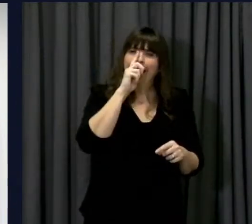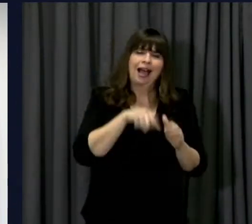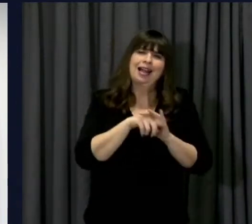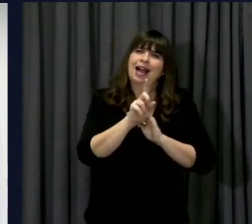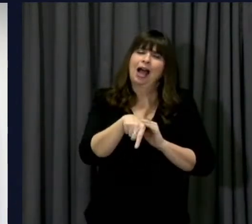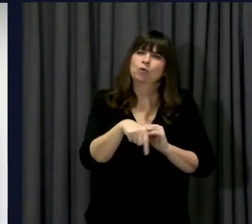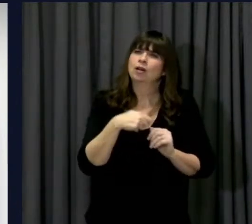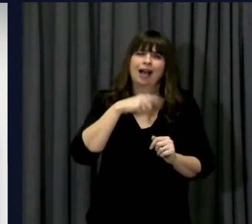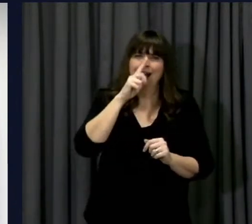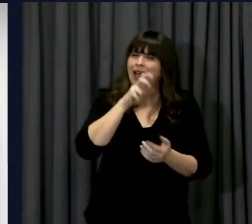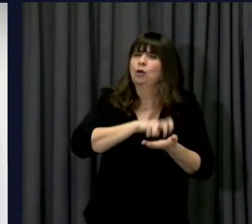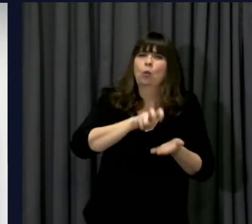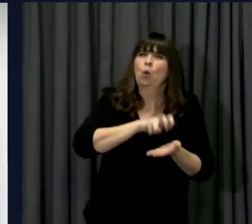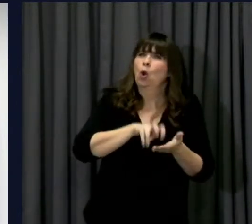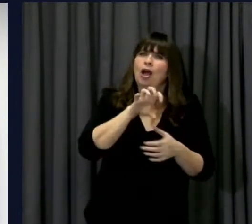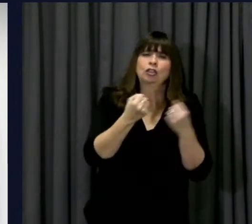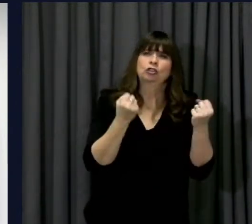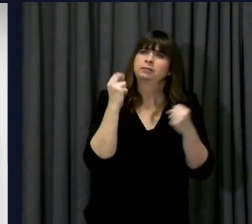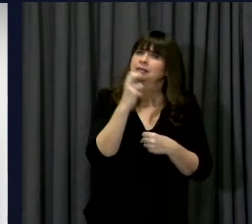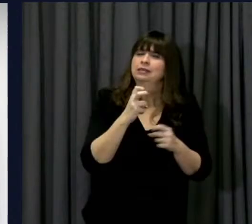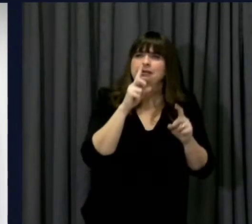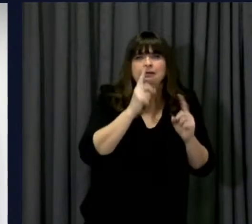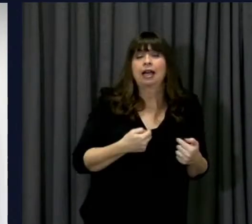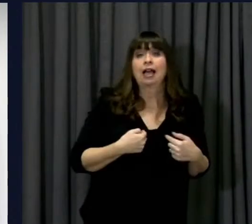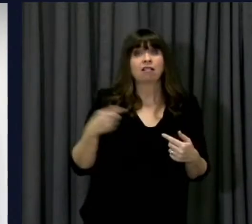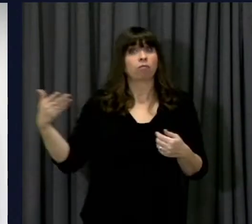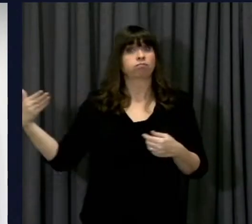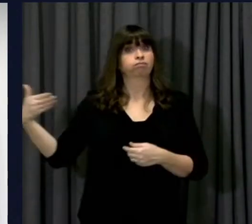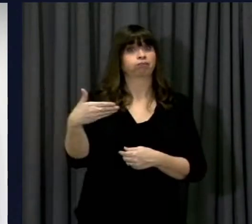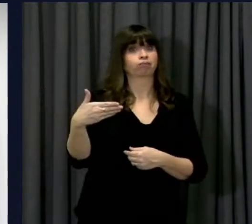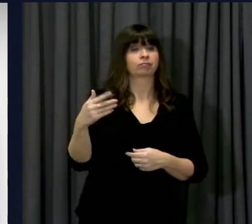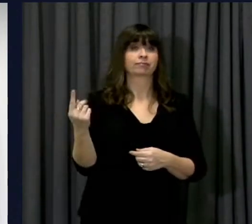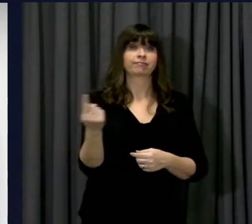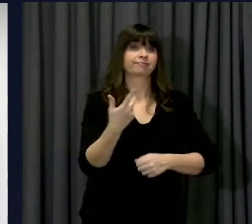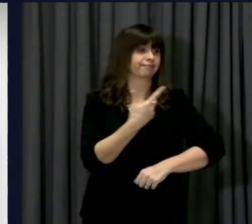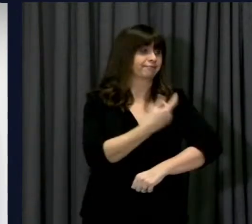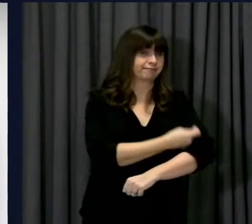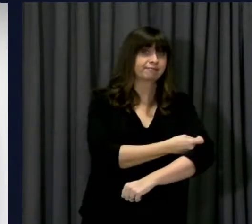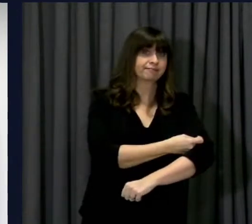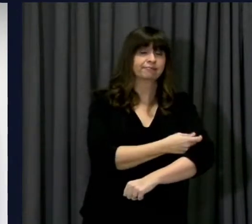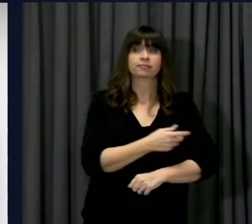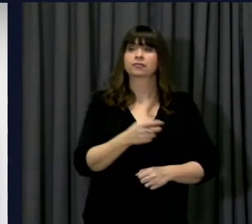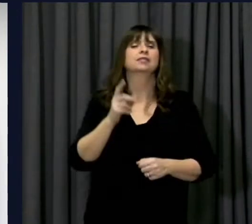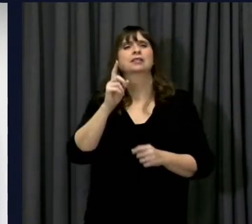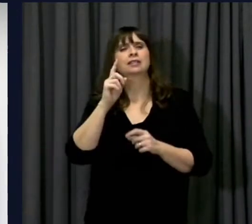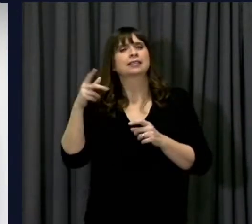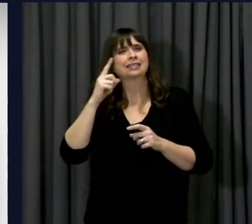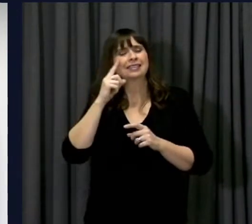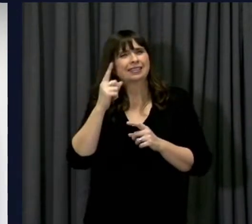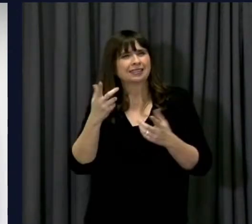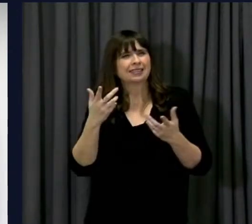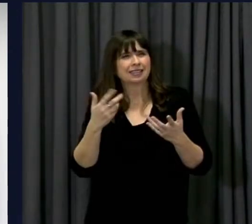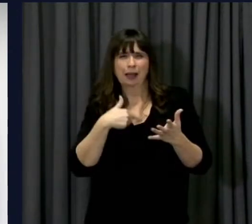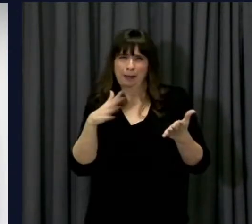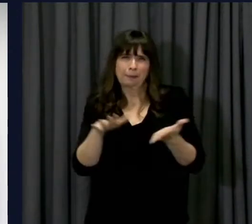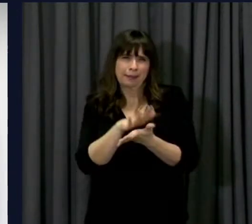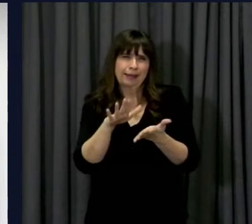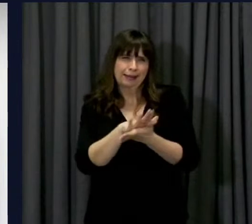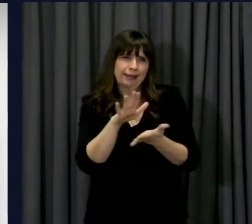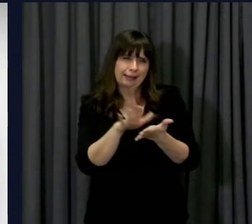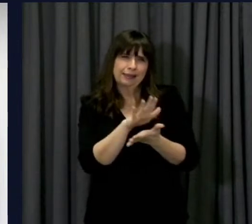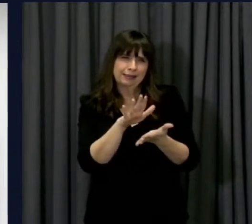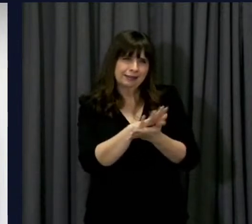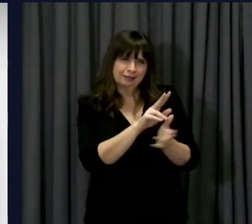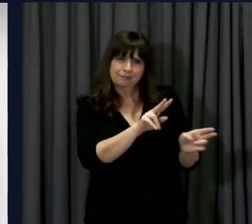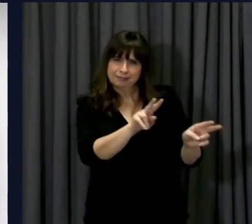get out of their home. Now, the advice we've given, you may well have seen pictures on social media of people transporting relatives, and pleased to see that in almost all